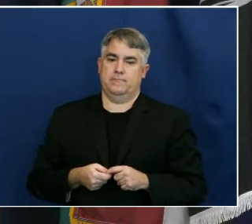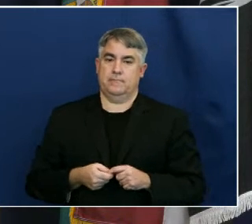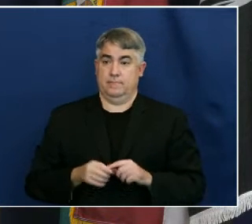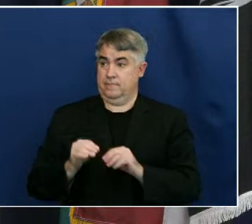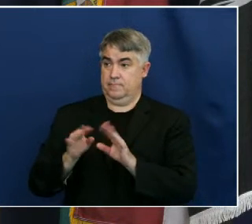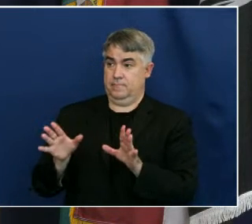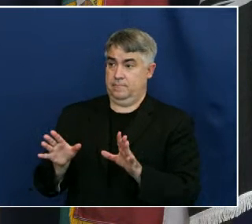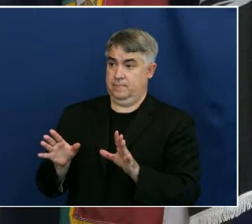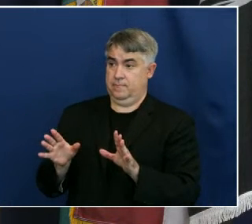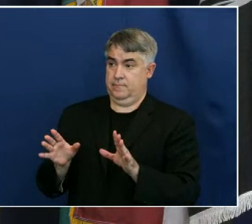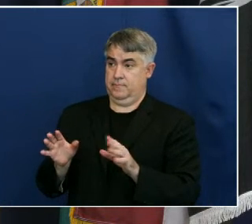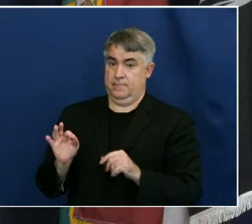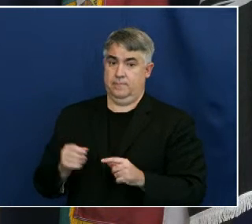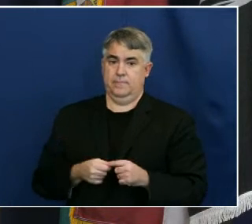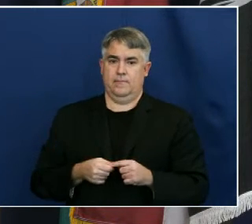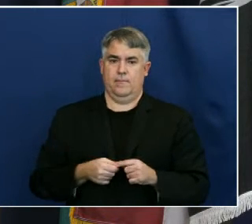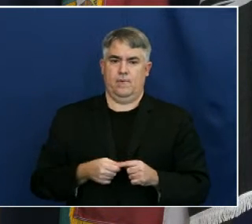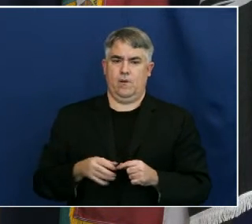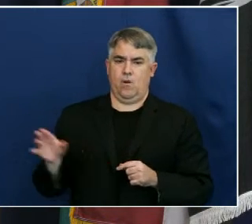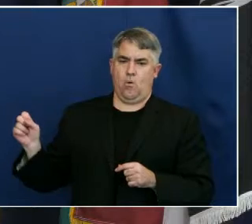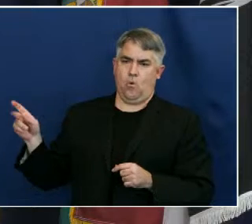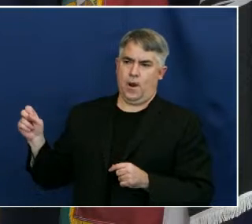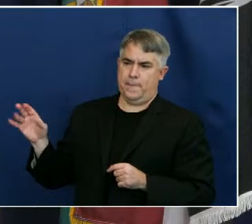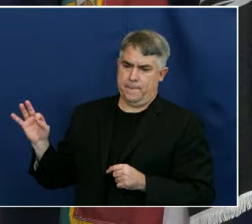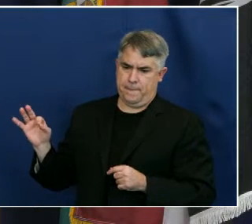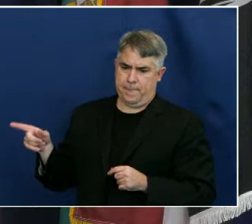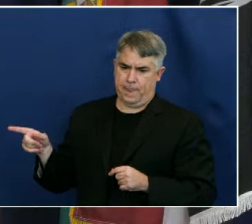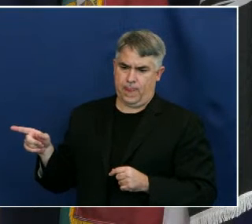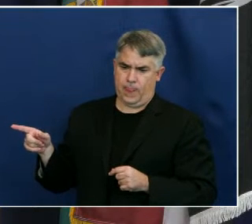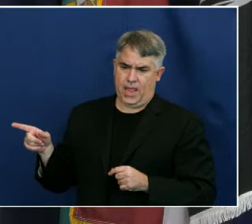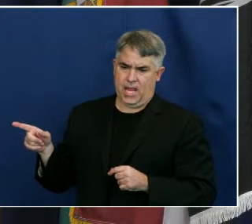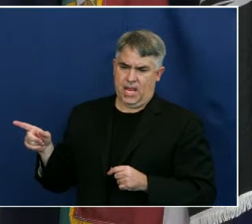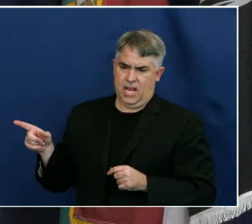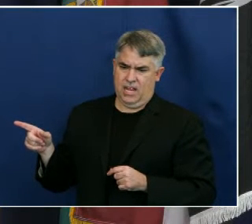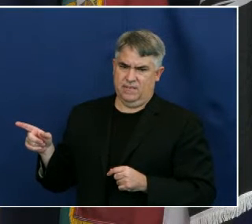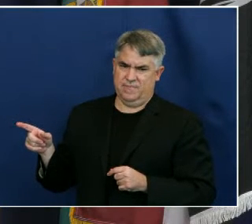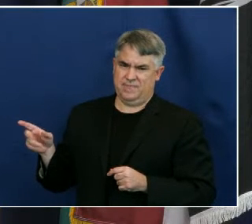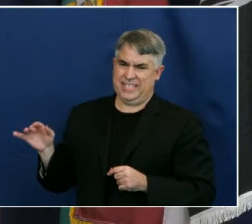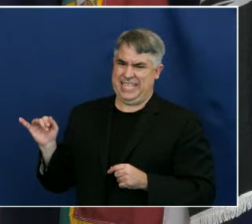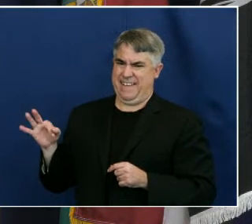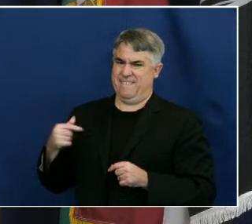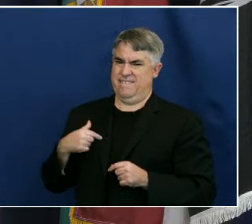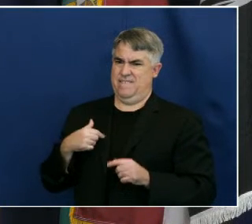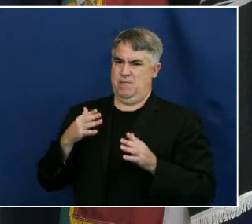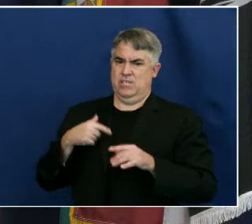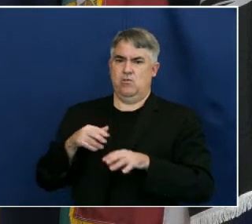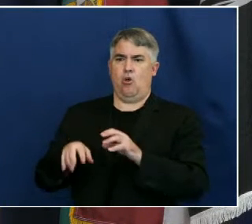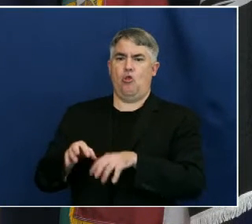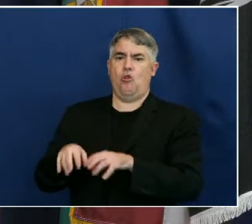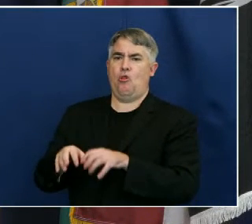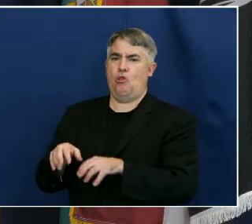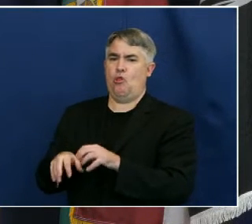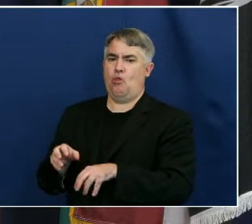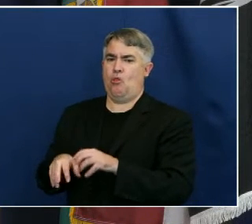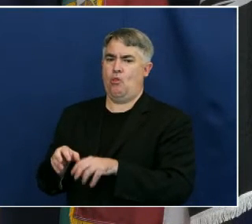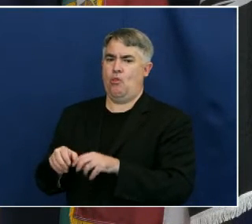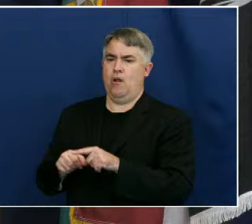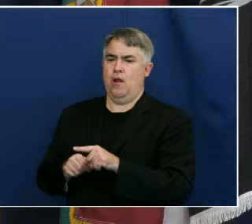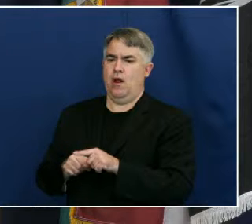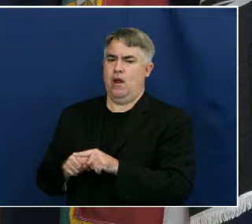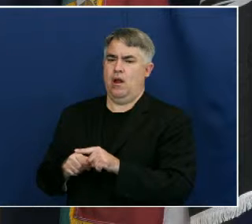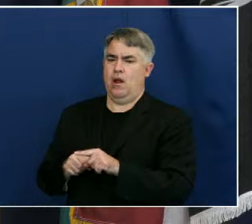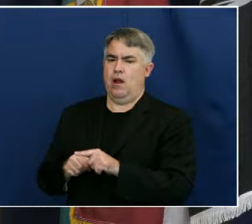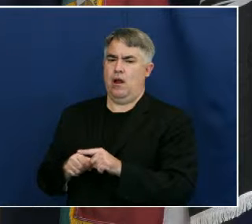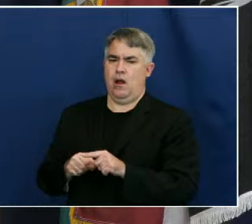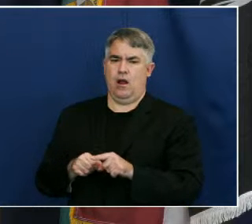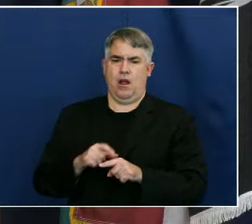greater clarity? I guess the question is, with scheduling, if you're going to the regular website, how do the law enforcement make it to Scripps and the farm